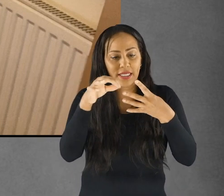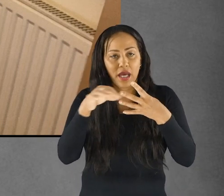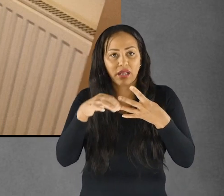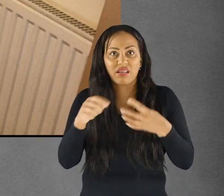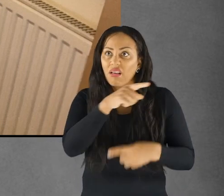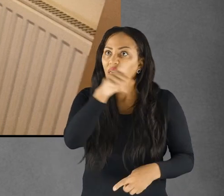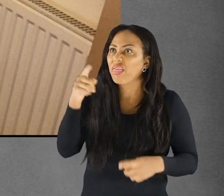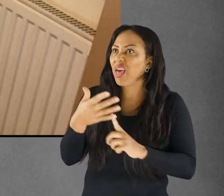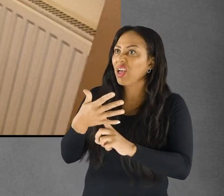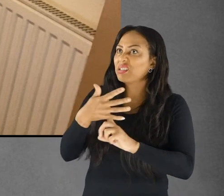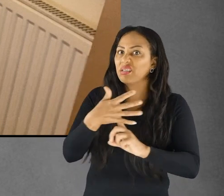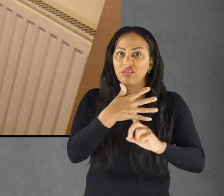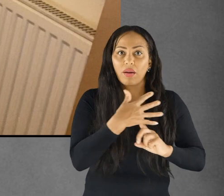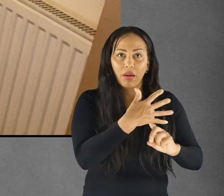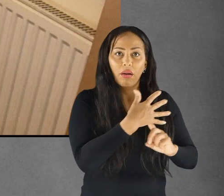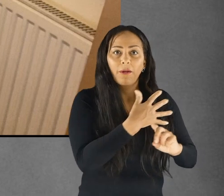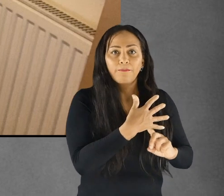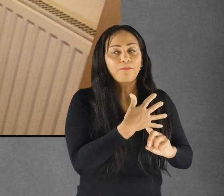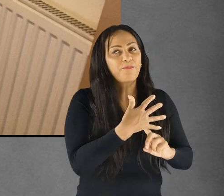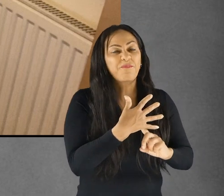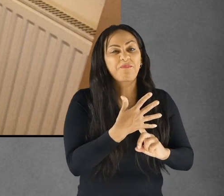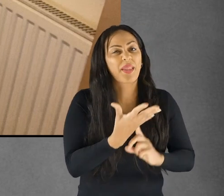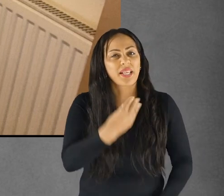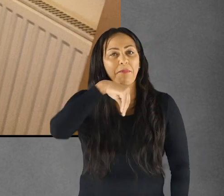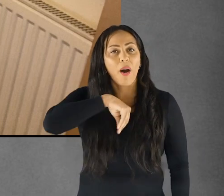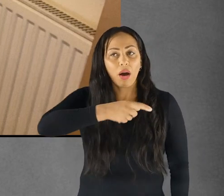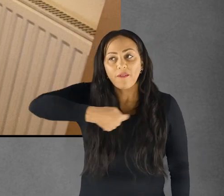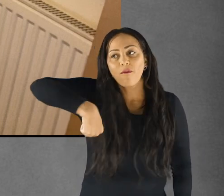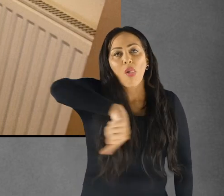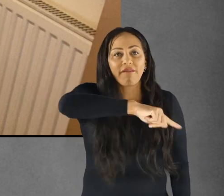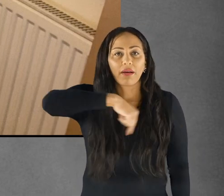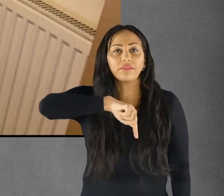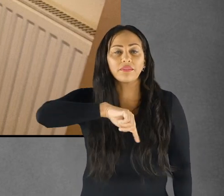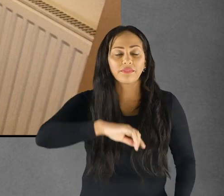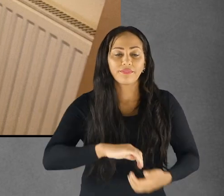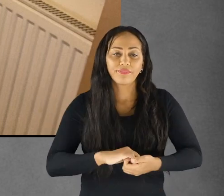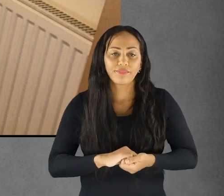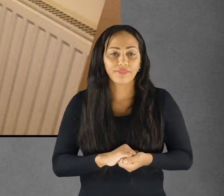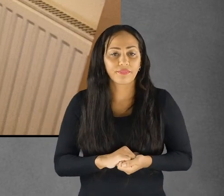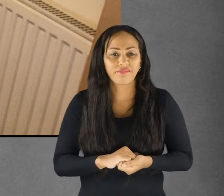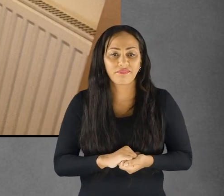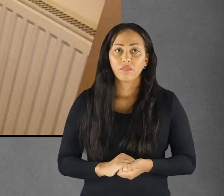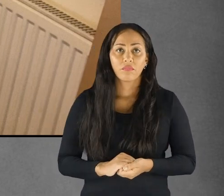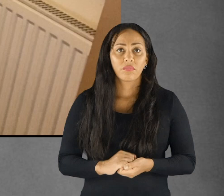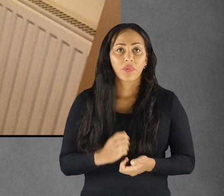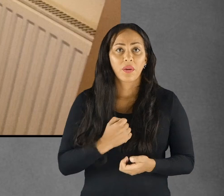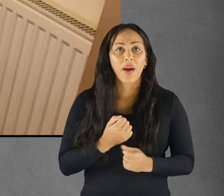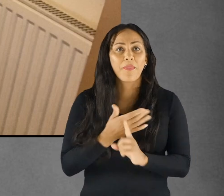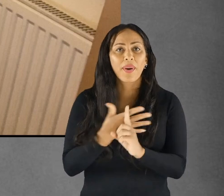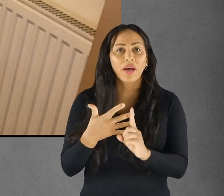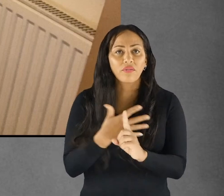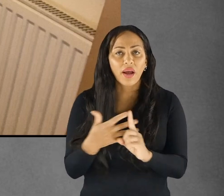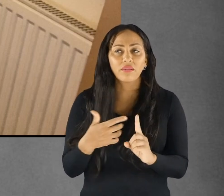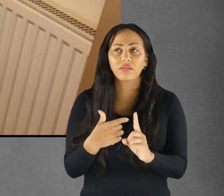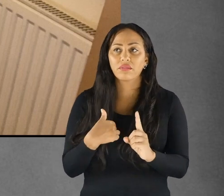our intersecting characteristics that are used to discriminate against us are an inherent part of